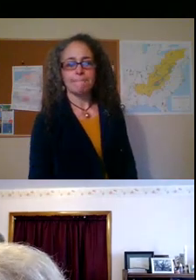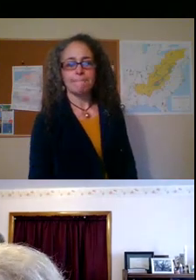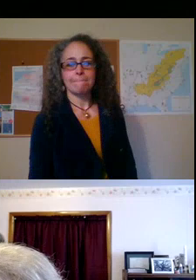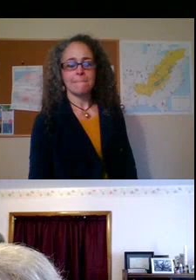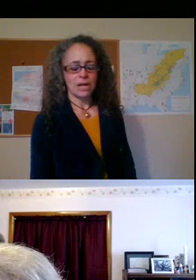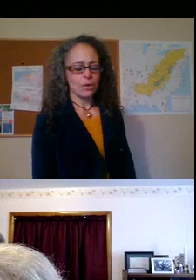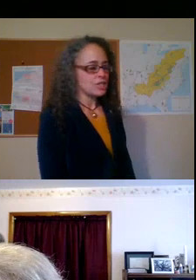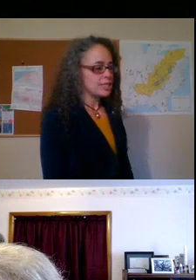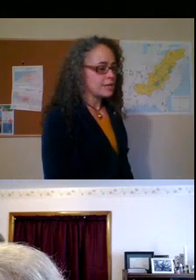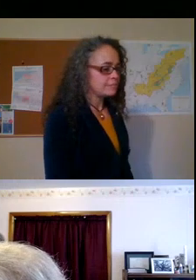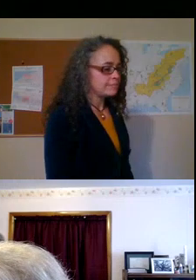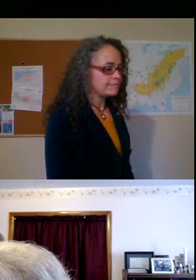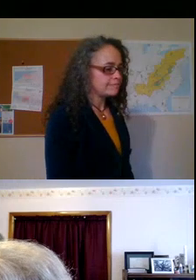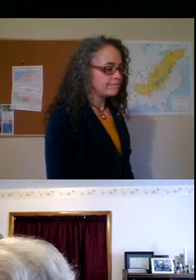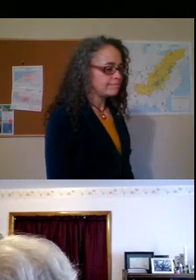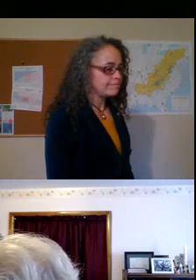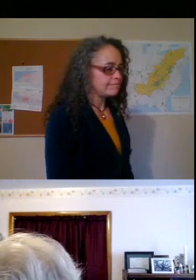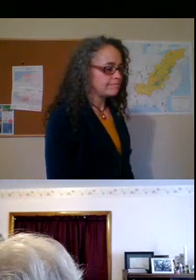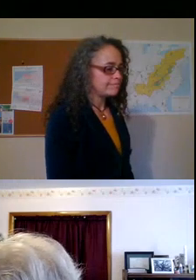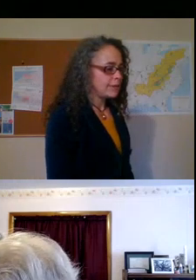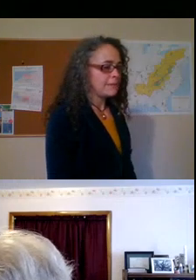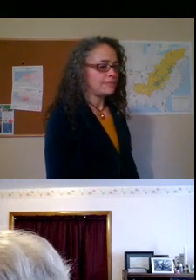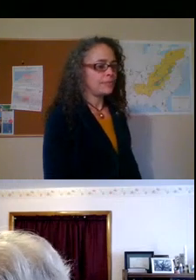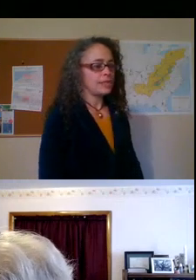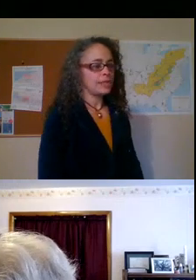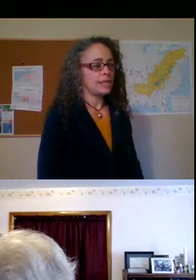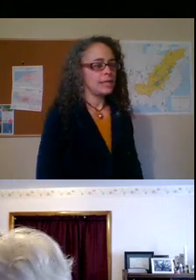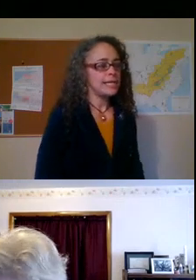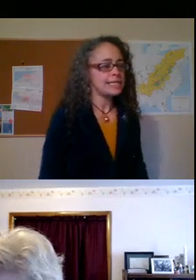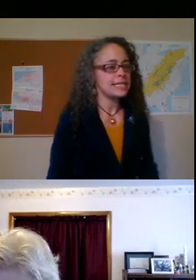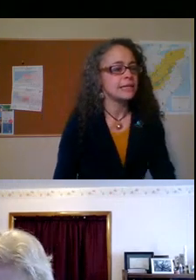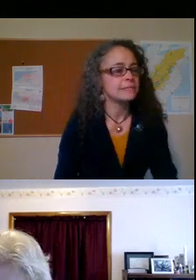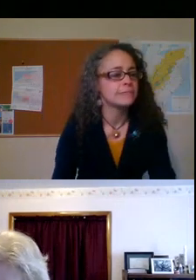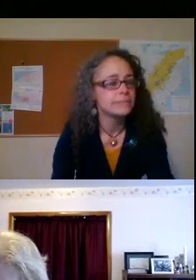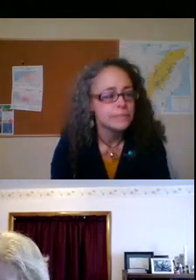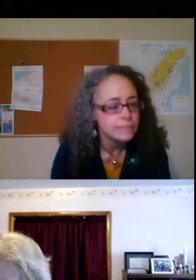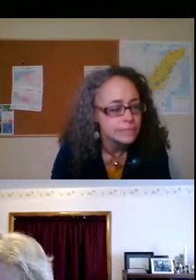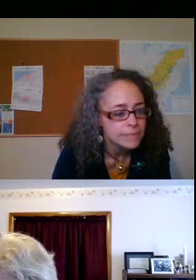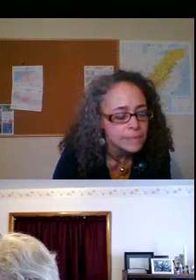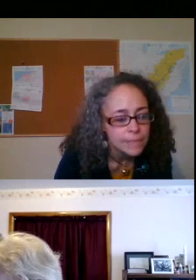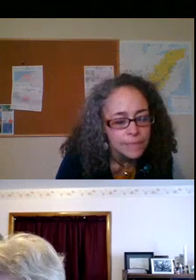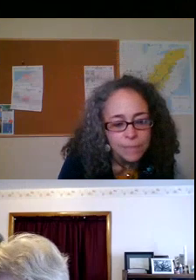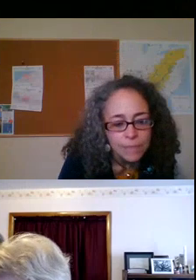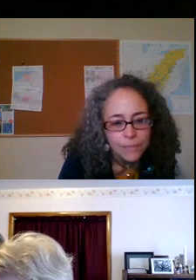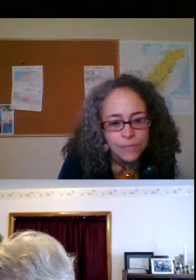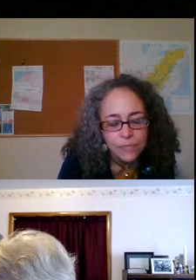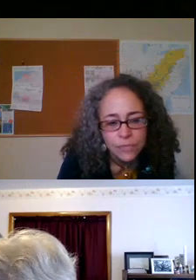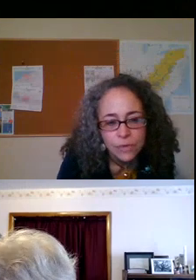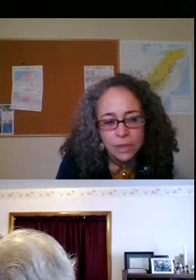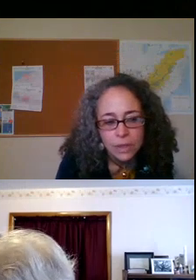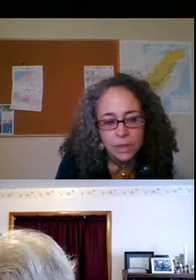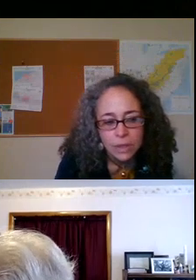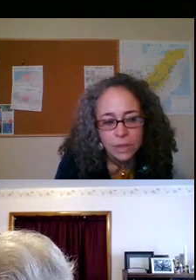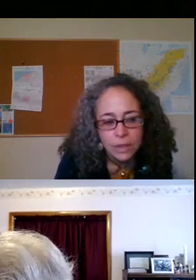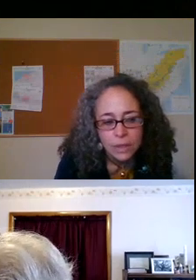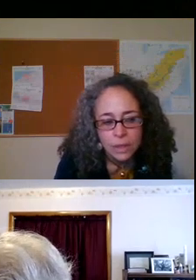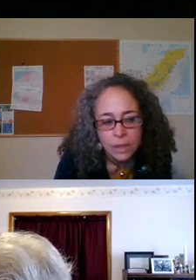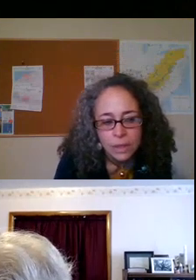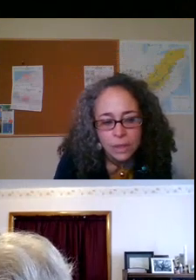Okay. Any questions there? Yeah, I have a question. Yes, Tina. Would a matching grant from